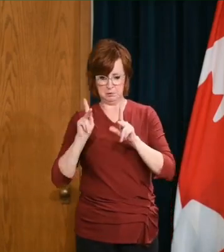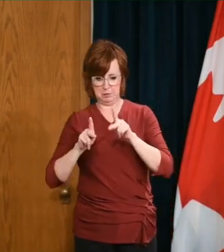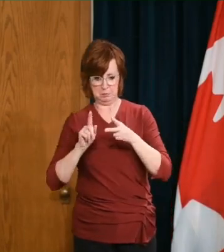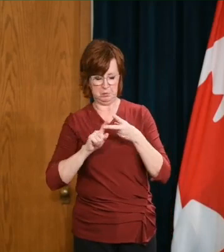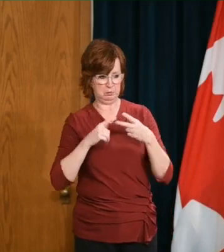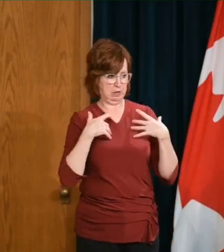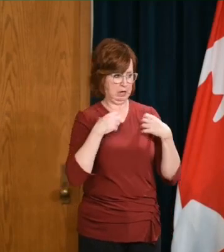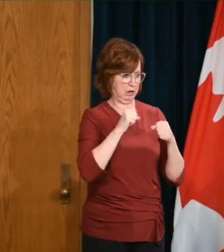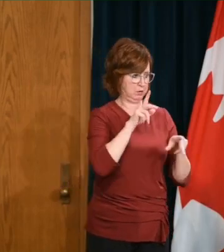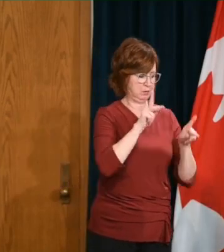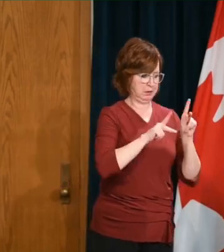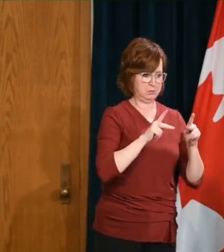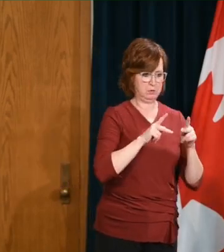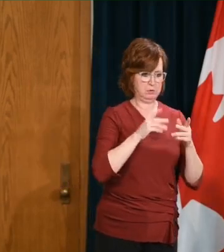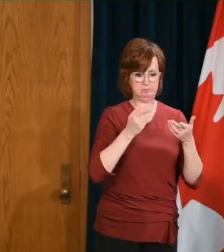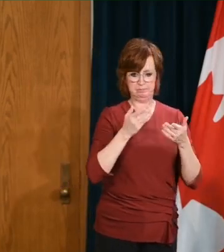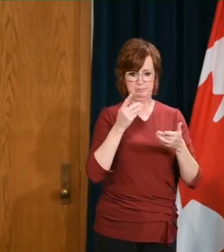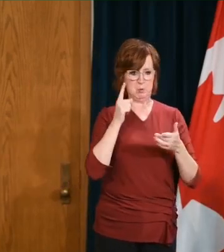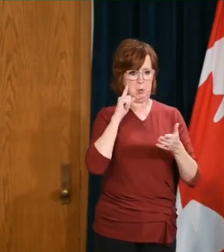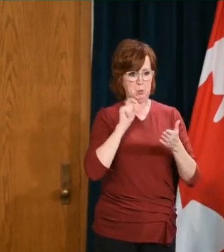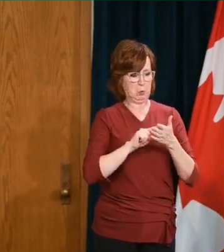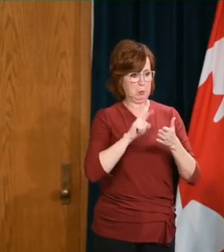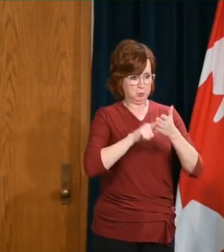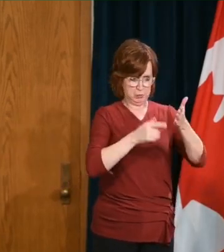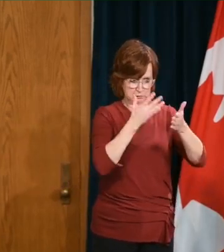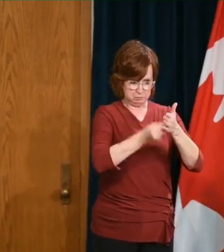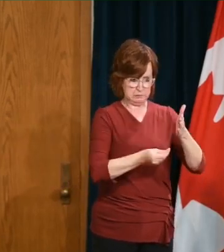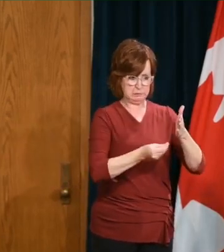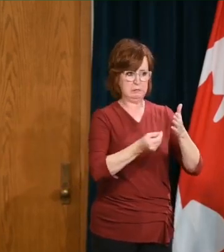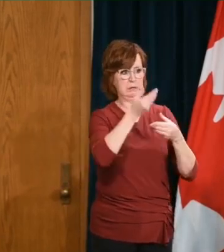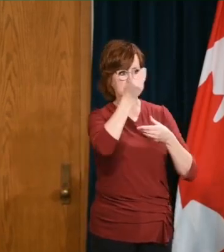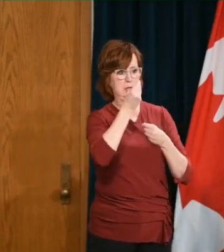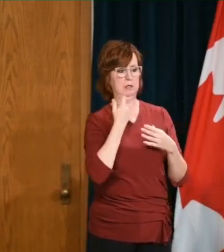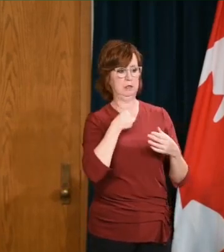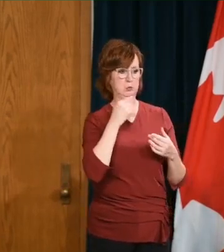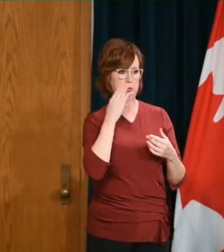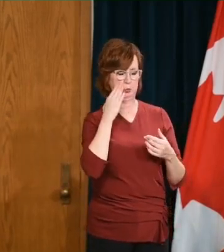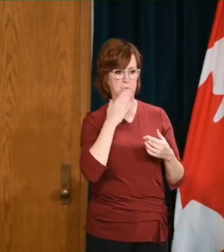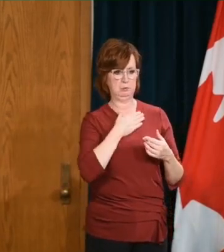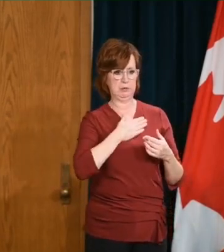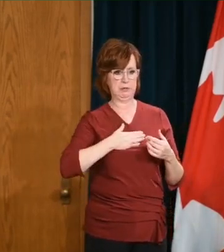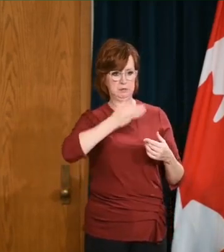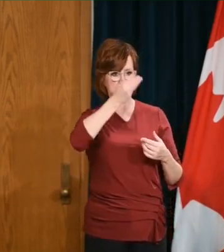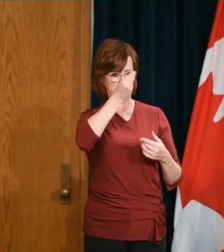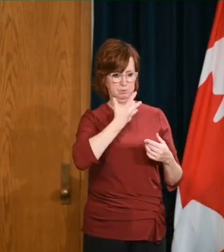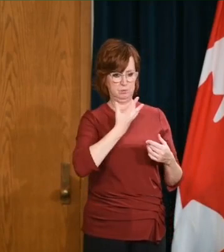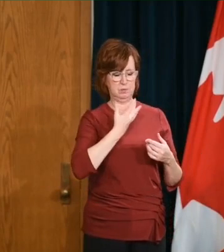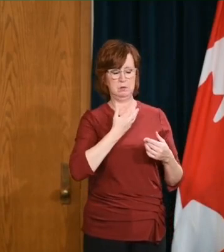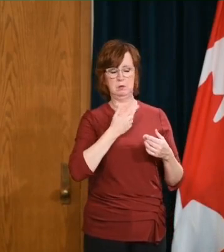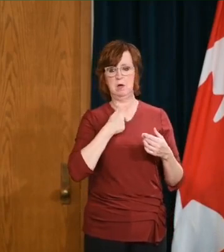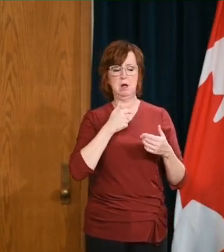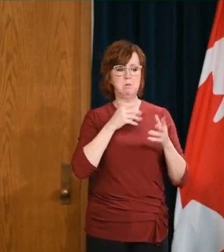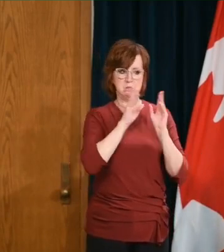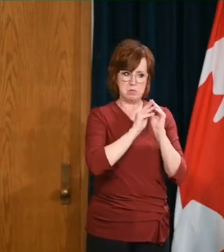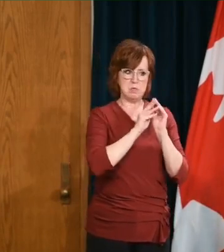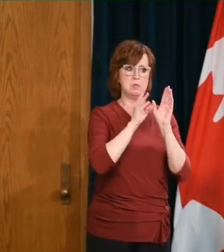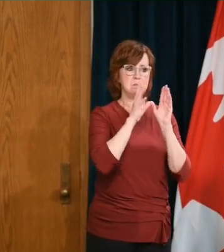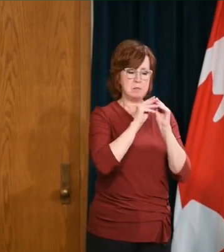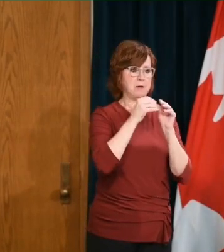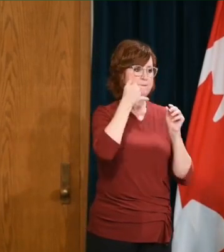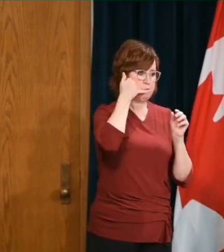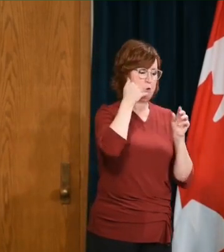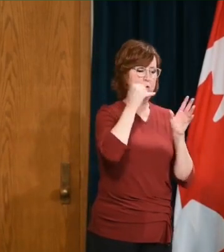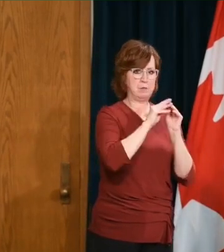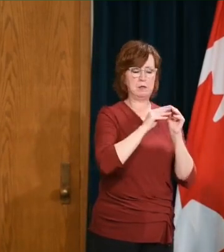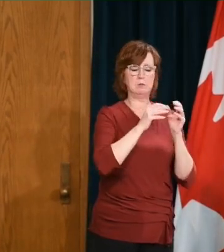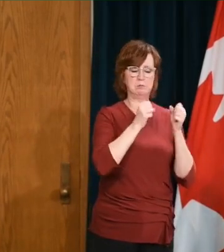healthcare community. So I've had good conversations, like I say, with Chief Cameron as well as a number of chiefs across the province, as has